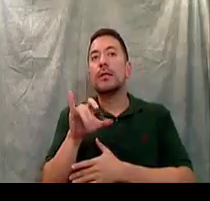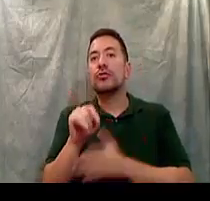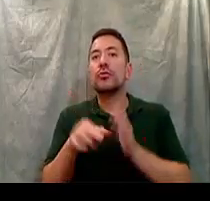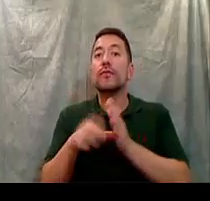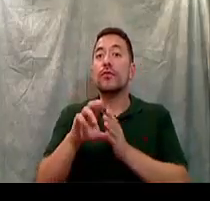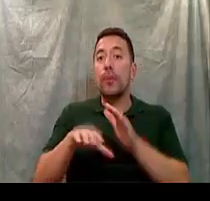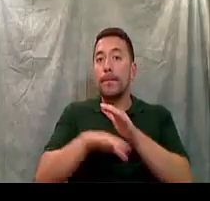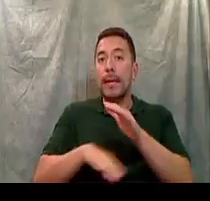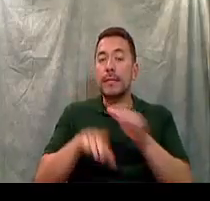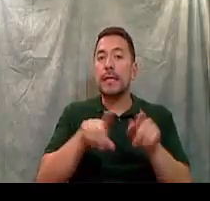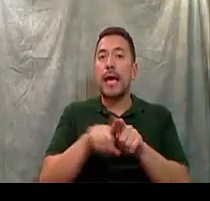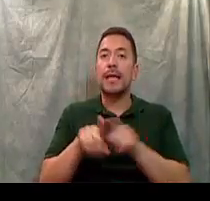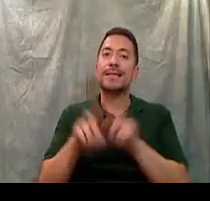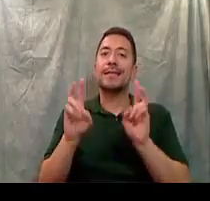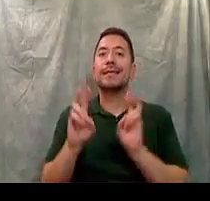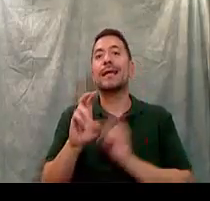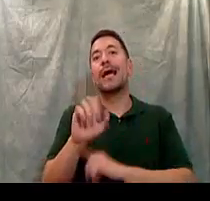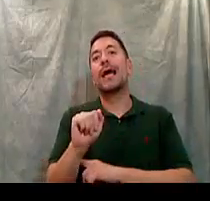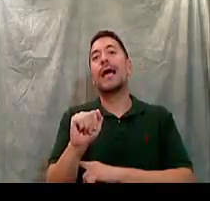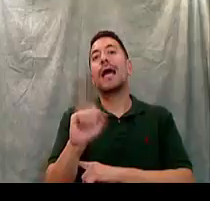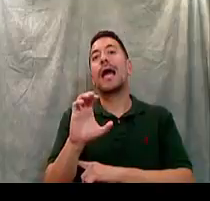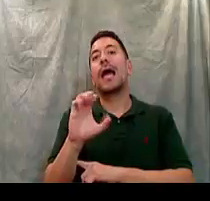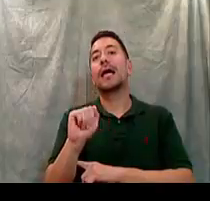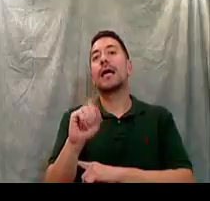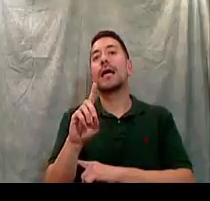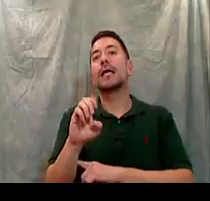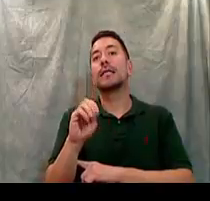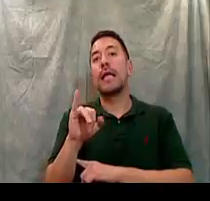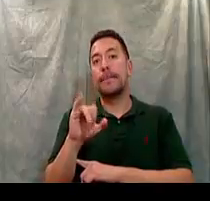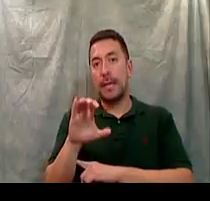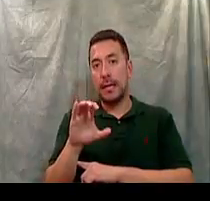time to actually even dive into an example.